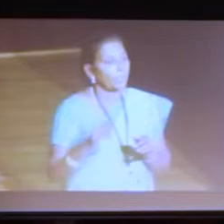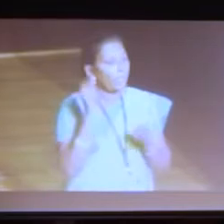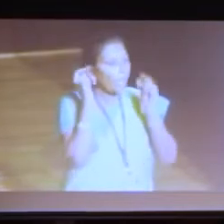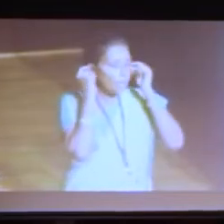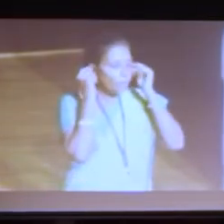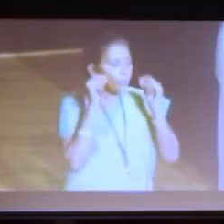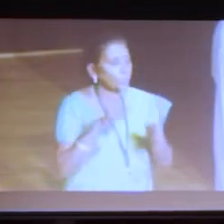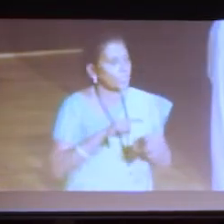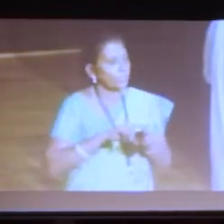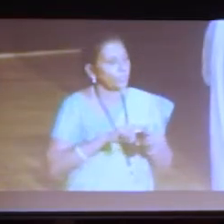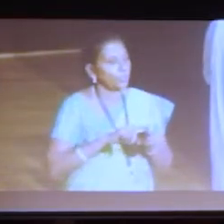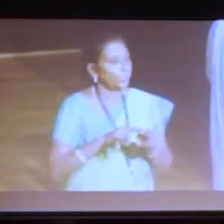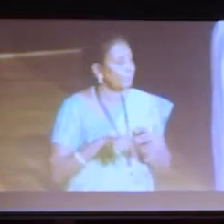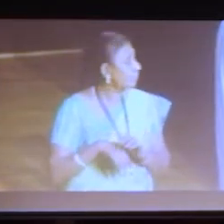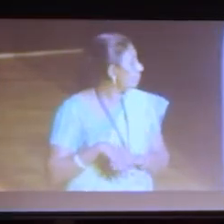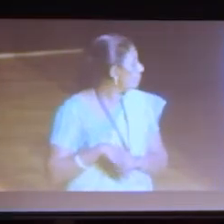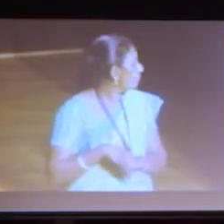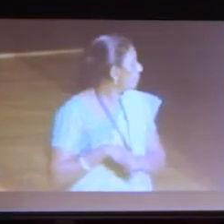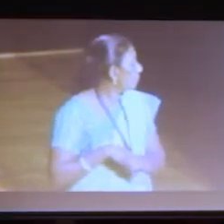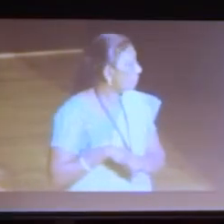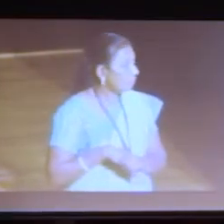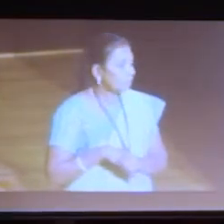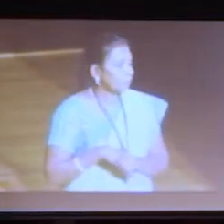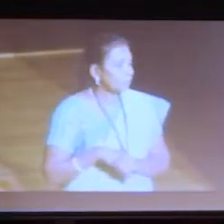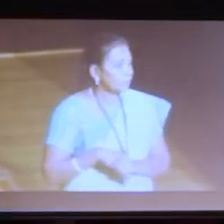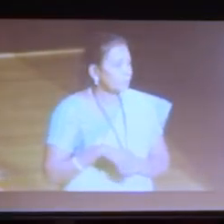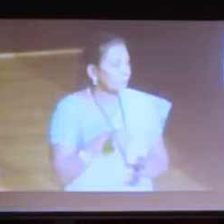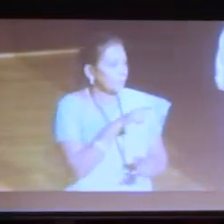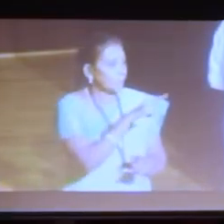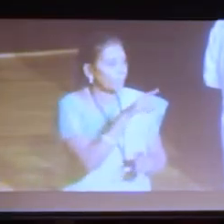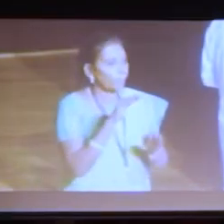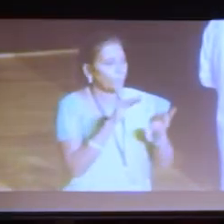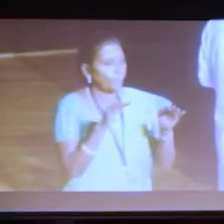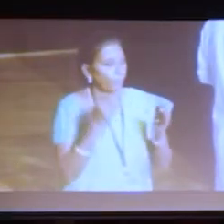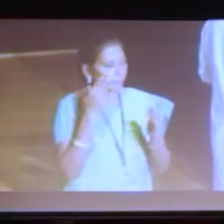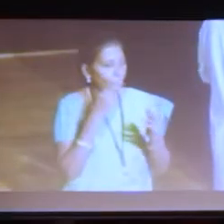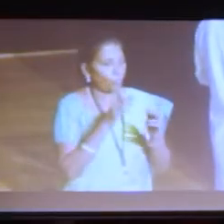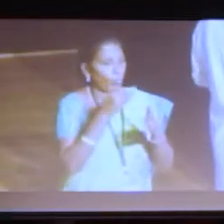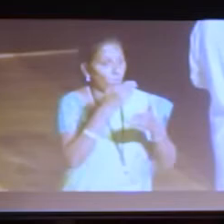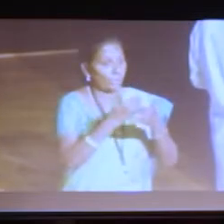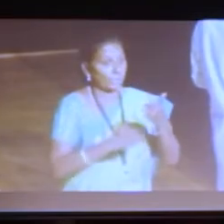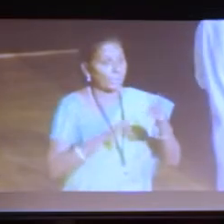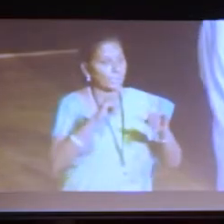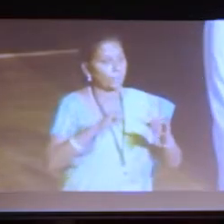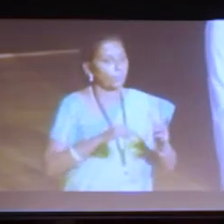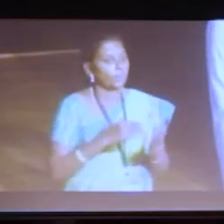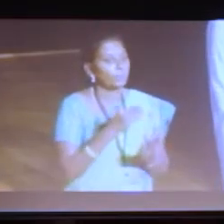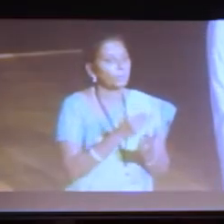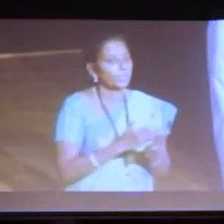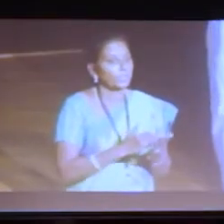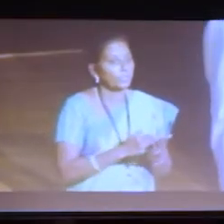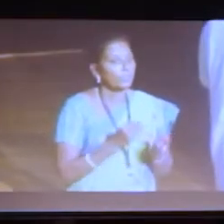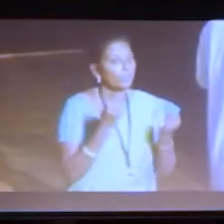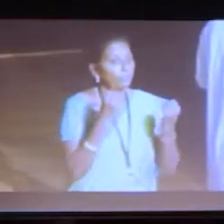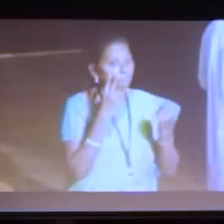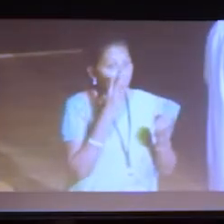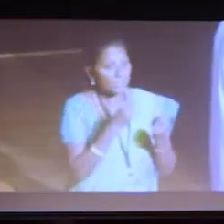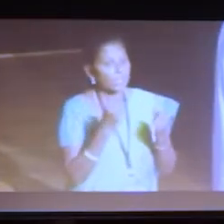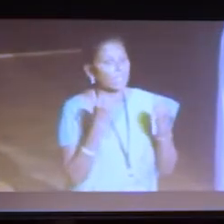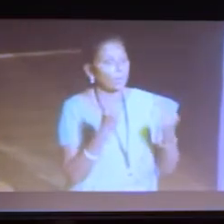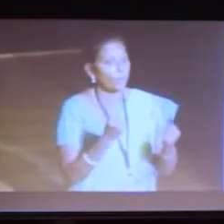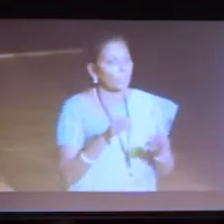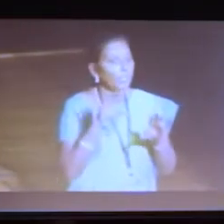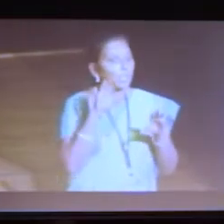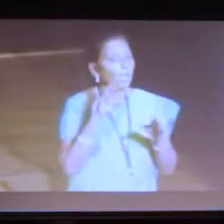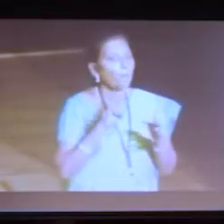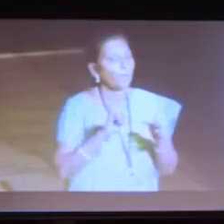on. And you will have an exhibit, Roshni and Tarnia somewhere here. They'll show you more details. This is a project jointly with Vision Empower and Microsoft and